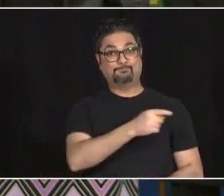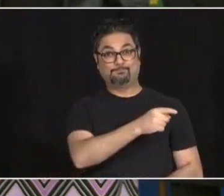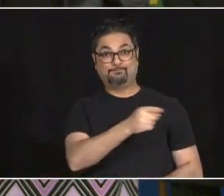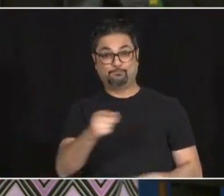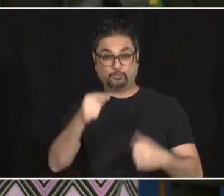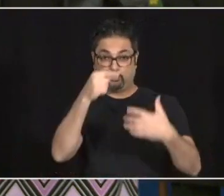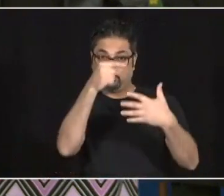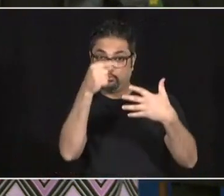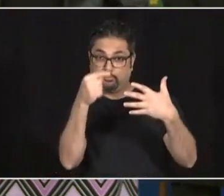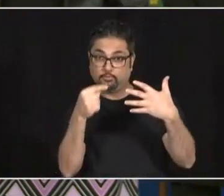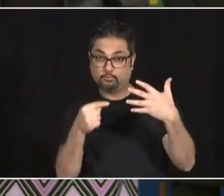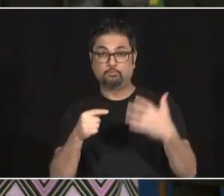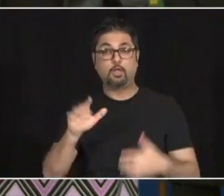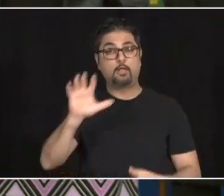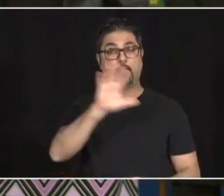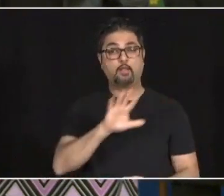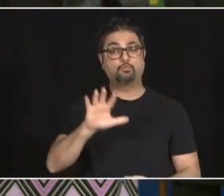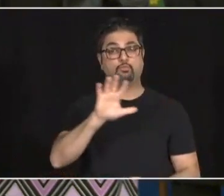an extra